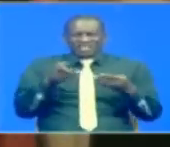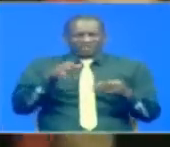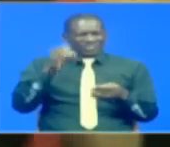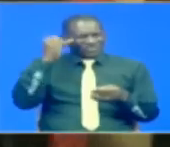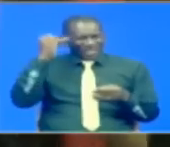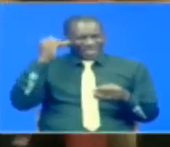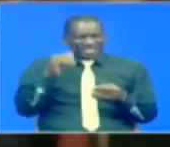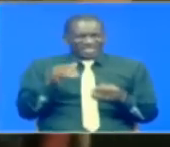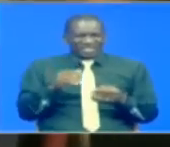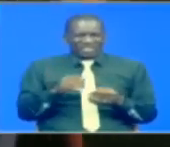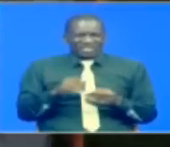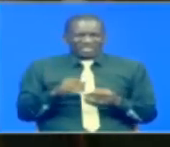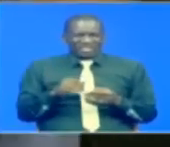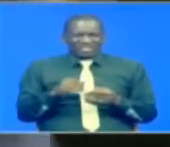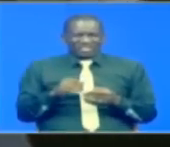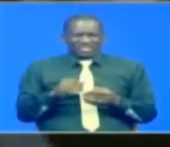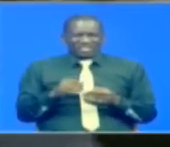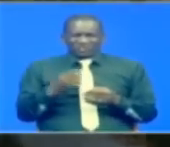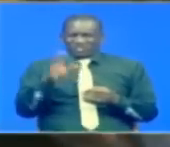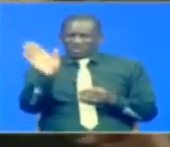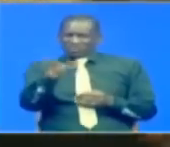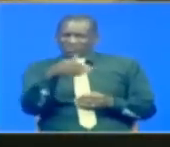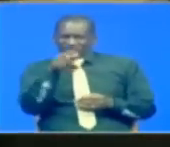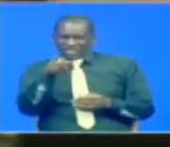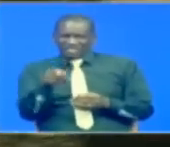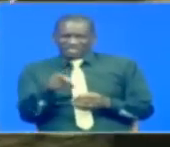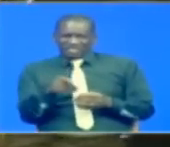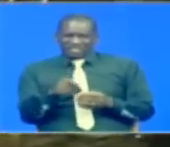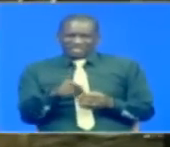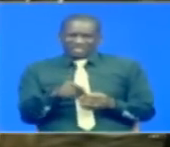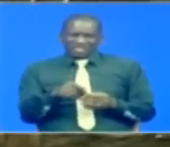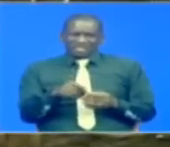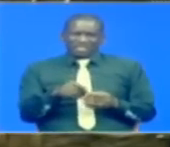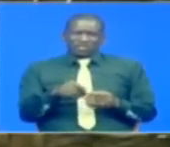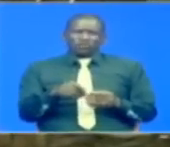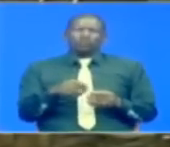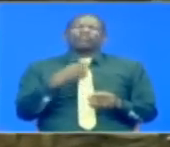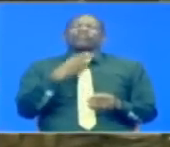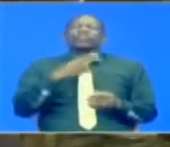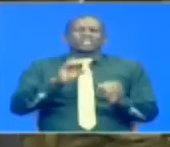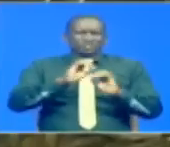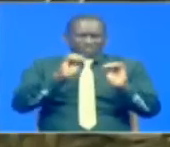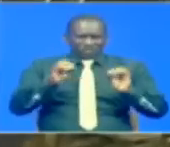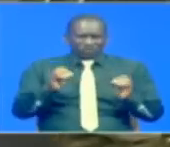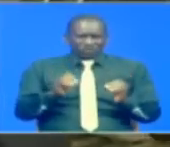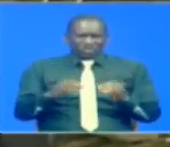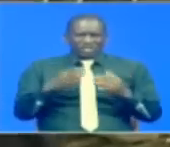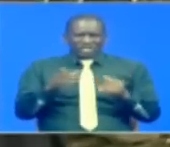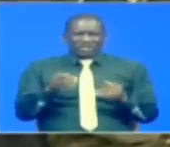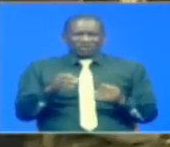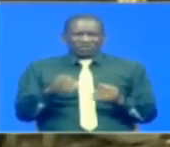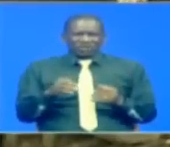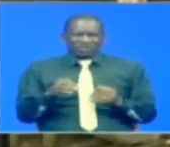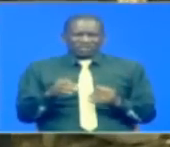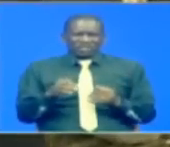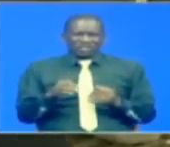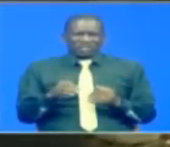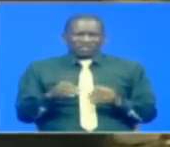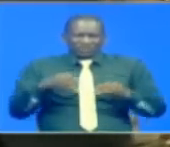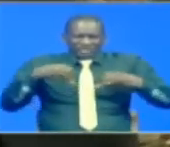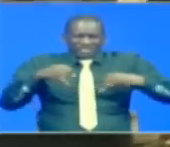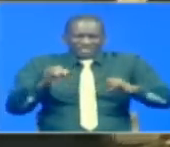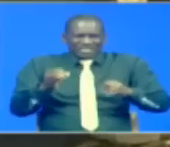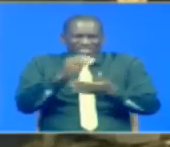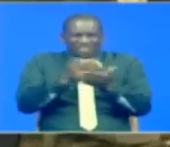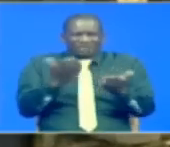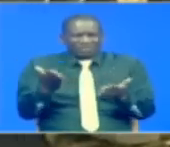thoughts. It just looks so amusing without audio, doesn't it? We haven't played with this footage. It is what it was, and they're trying out something.